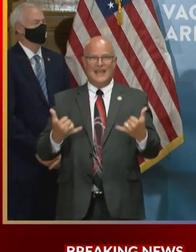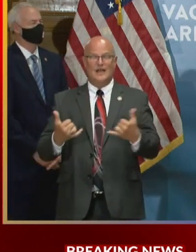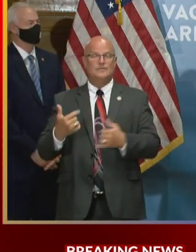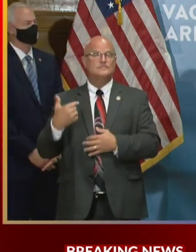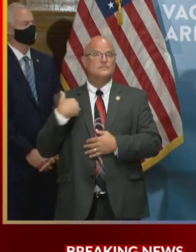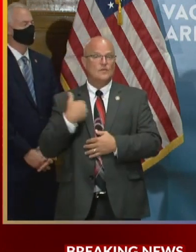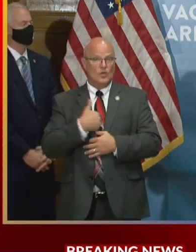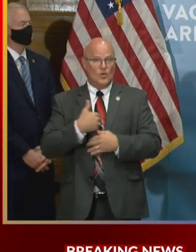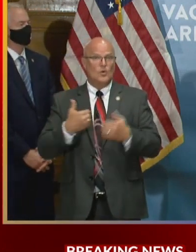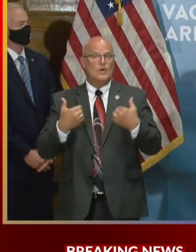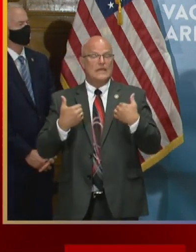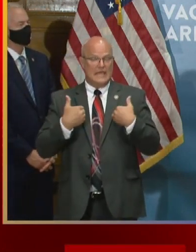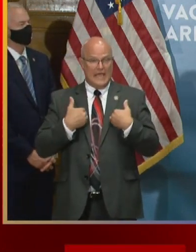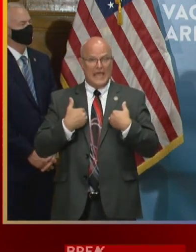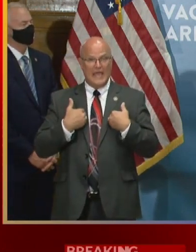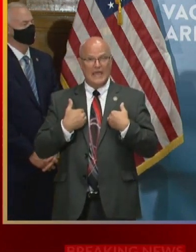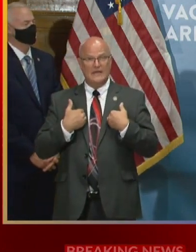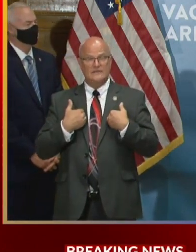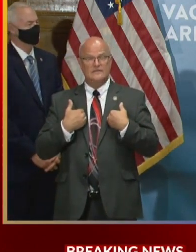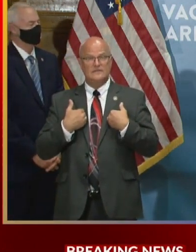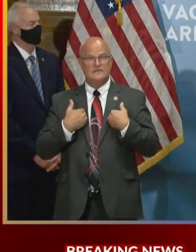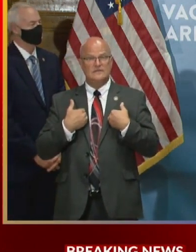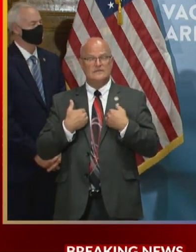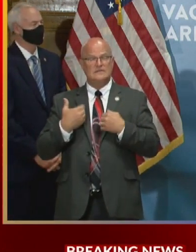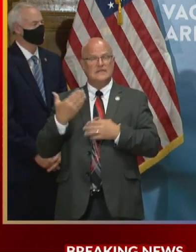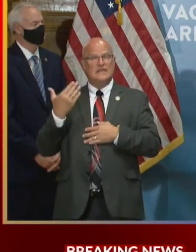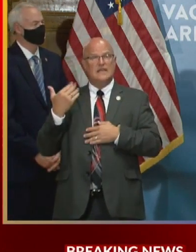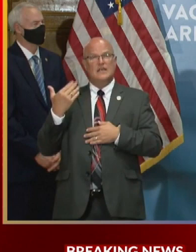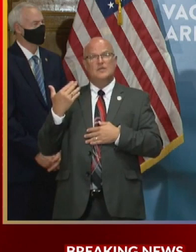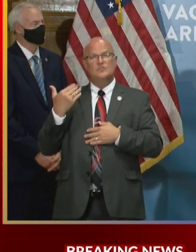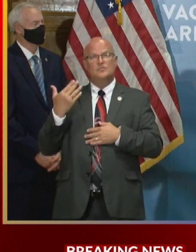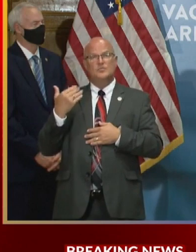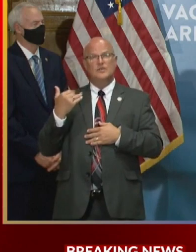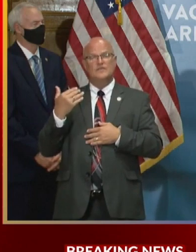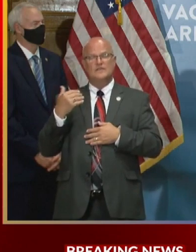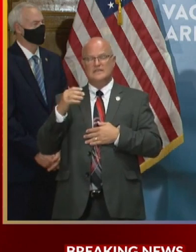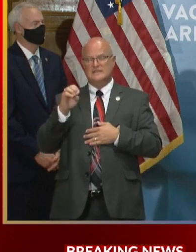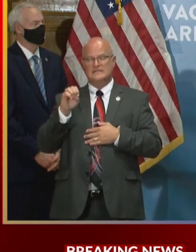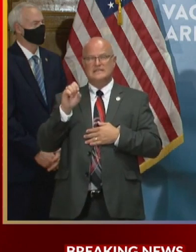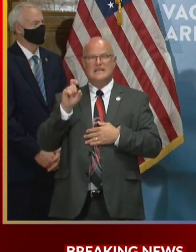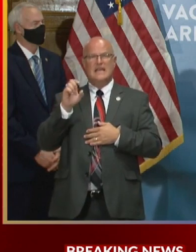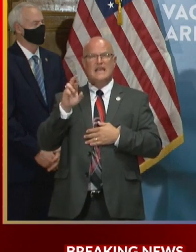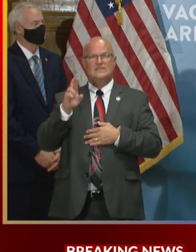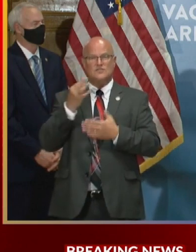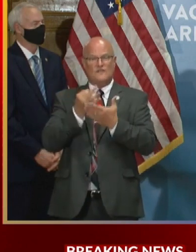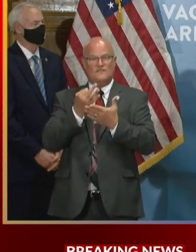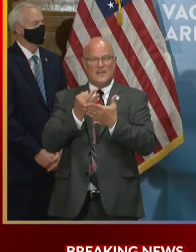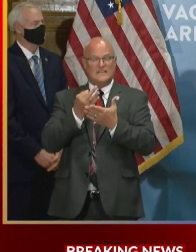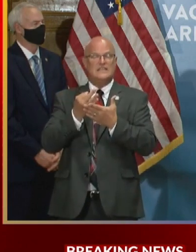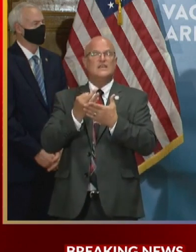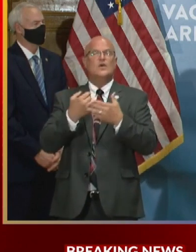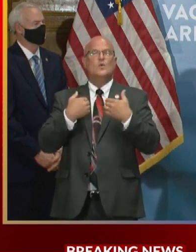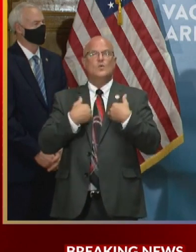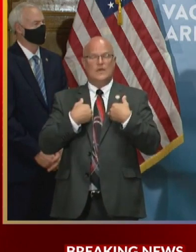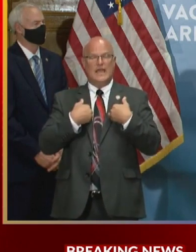We have, in the previous ESSER funding under the state set aside, we